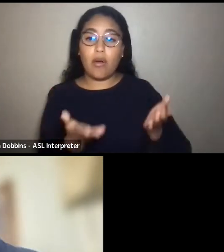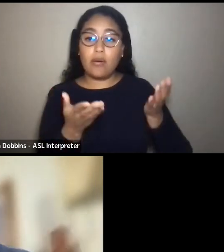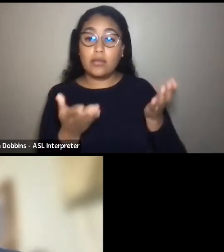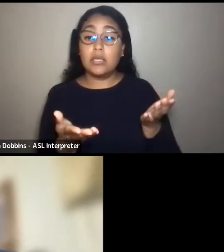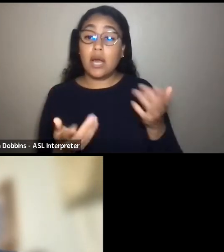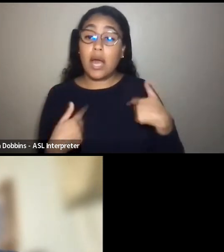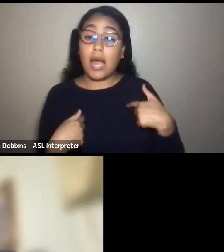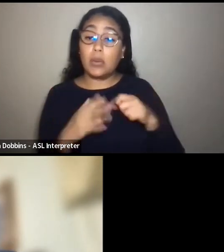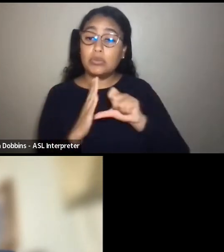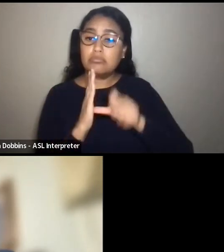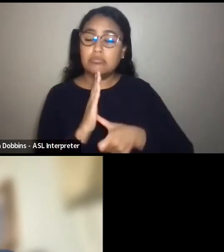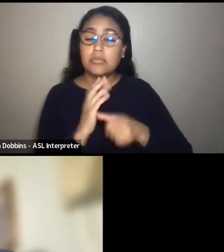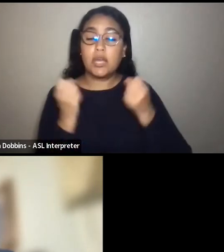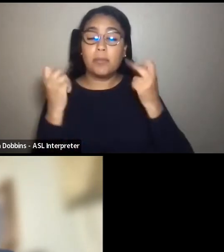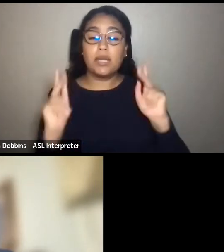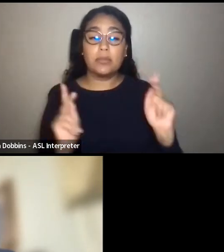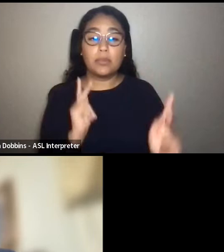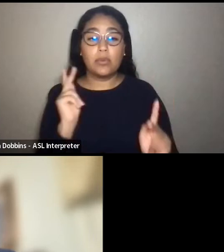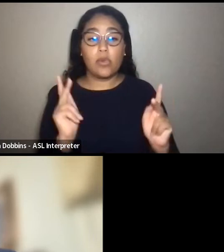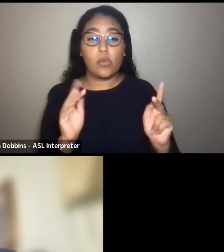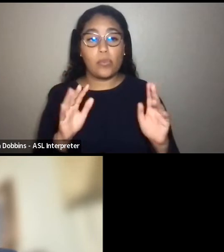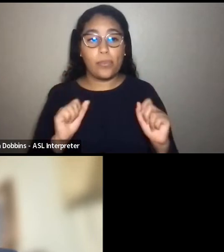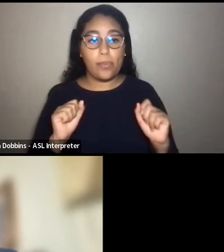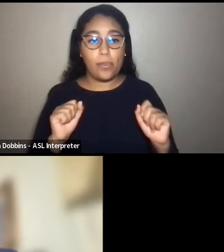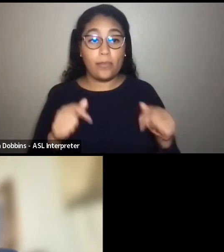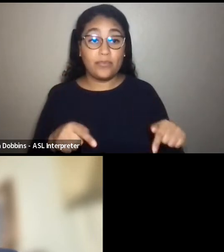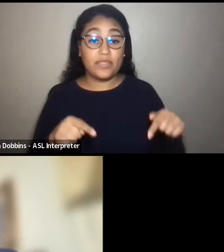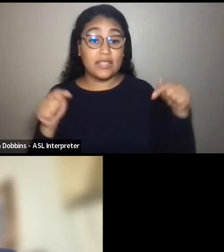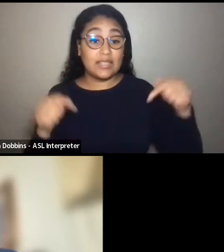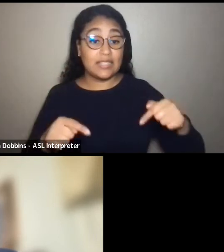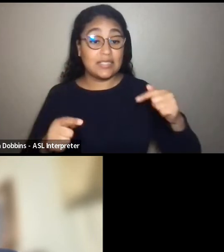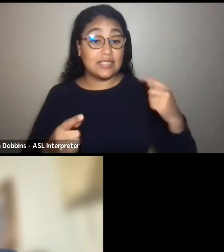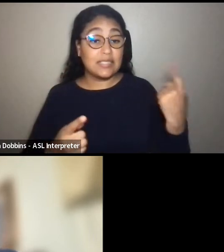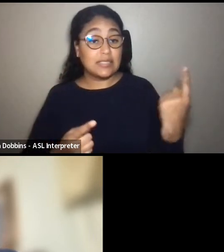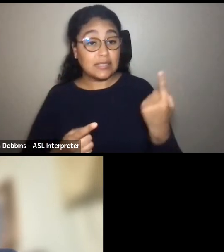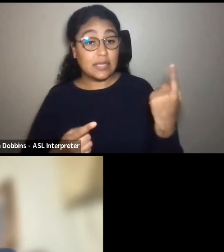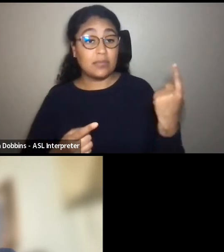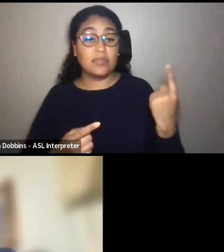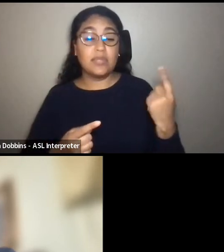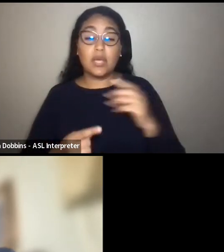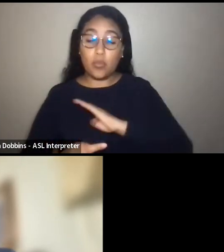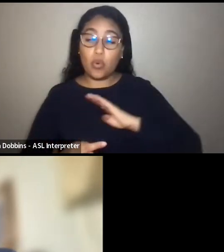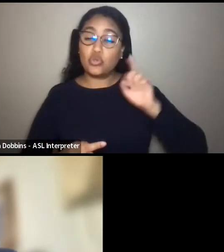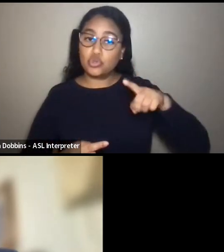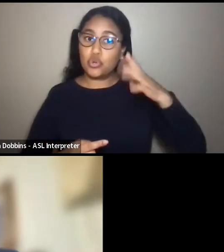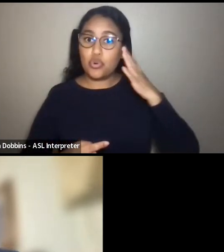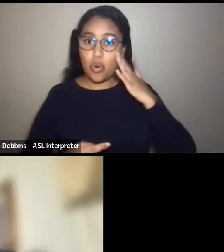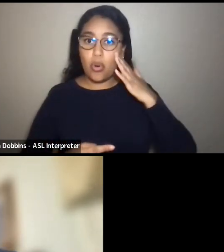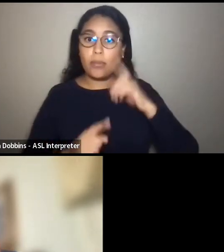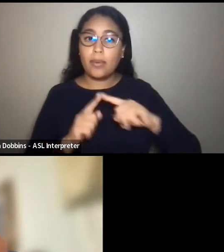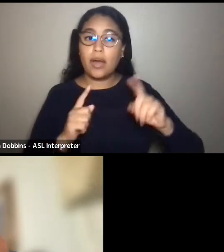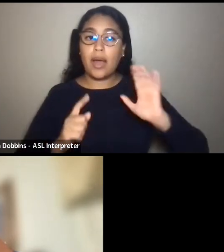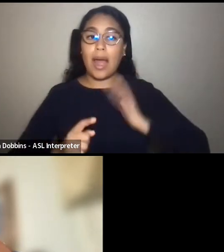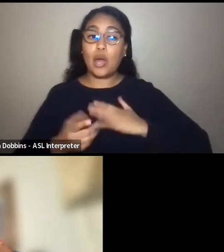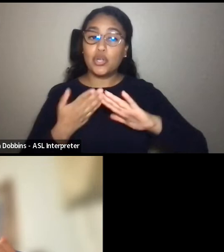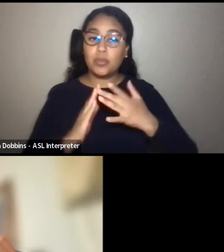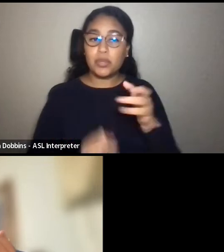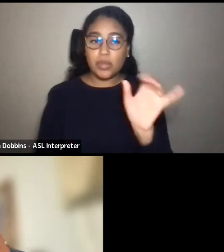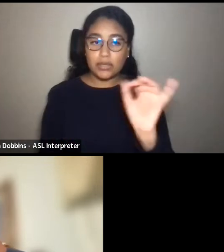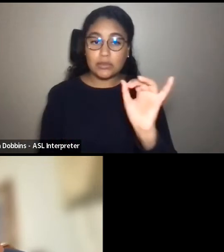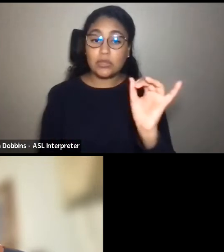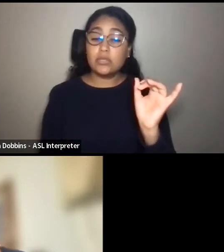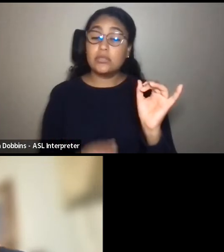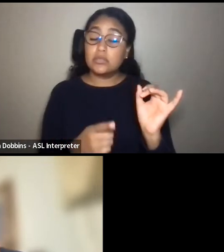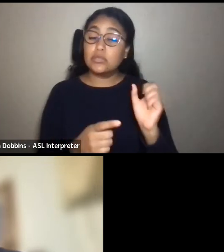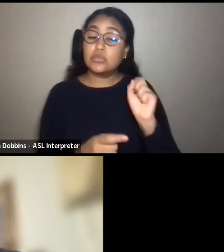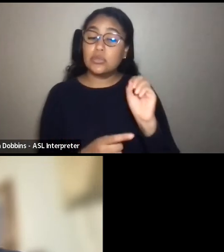with it that I thought this is something that not only the board should be made aware, but our community as well.